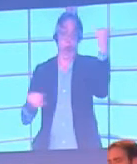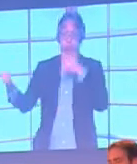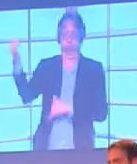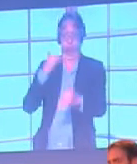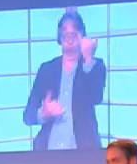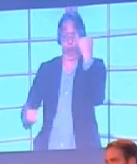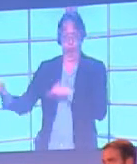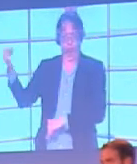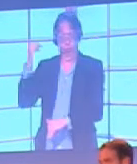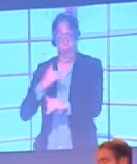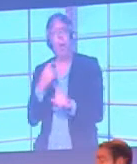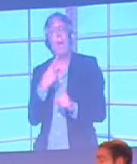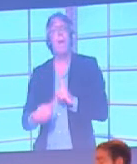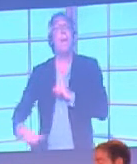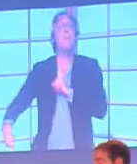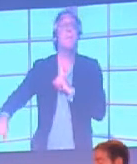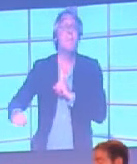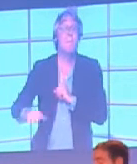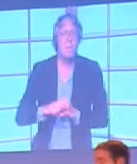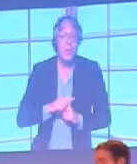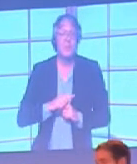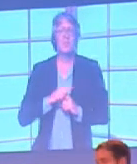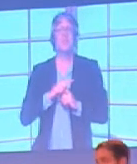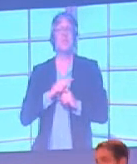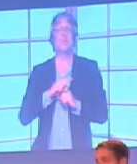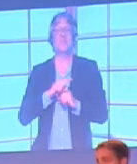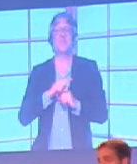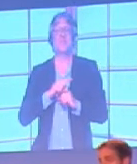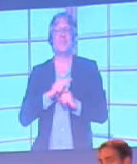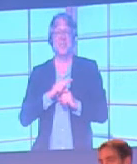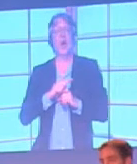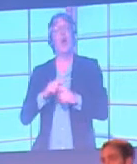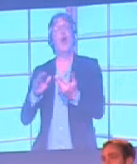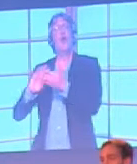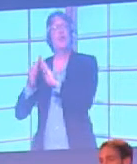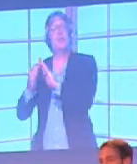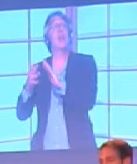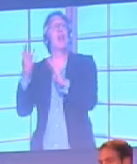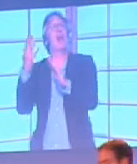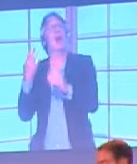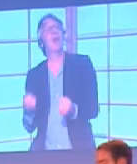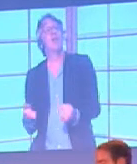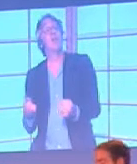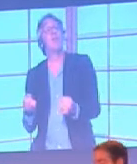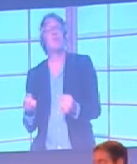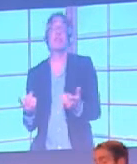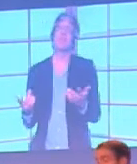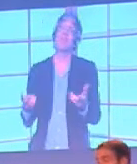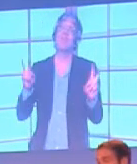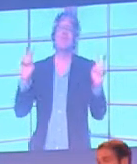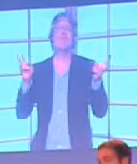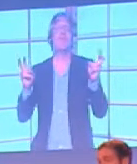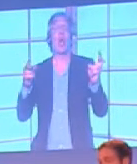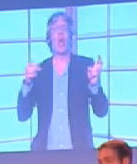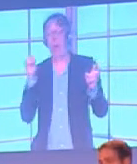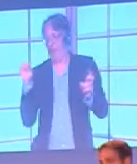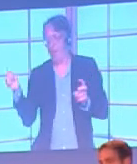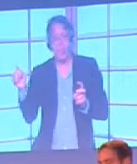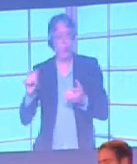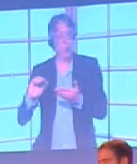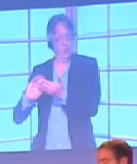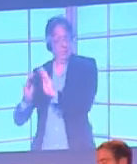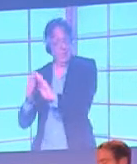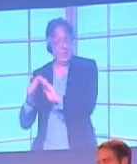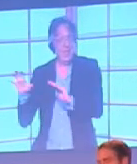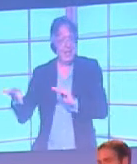that, fan zones will be deployed by host cities. So we also have a representative from one of the host cities. So really